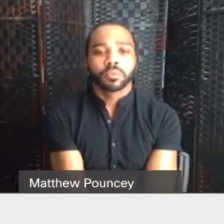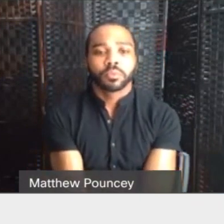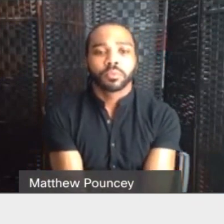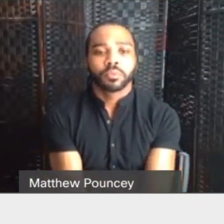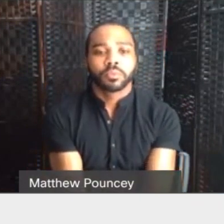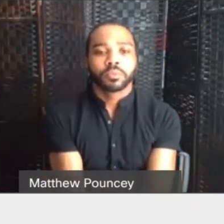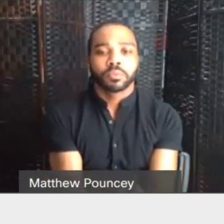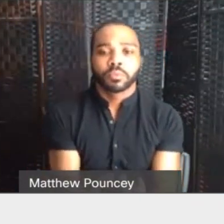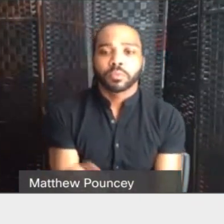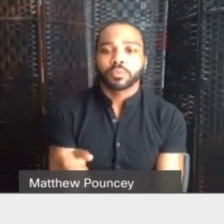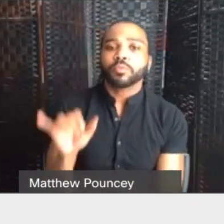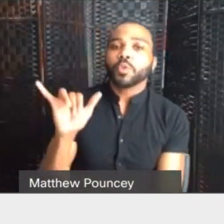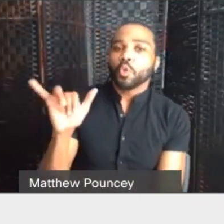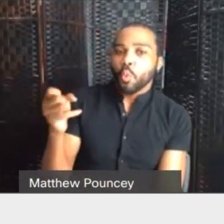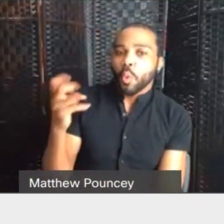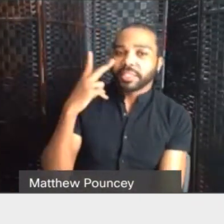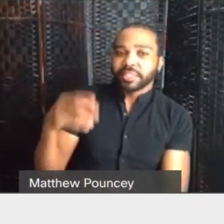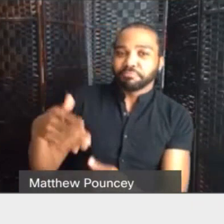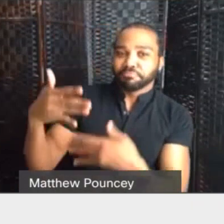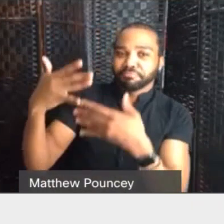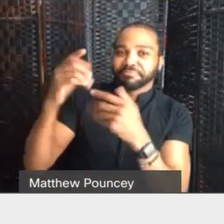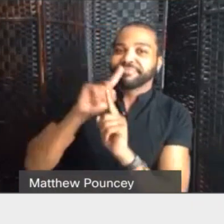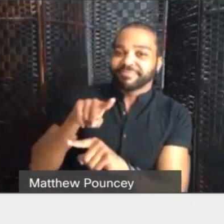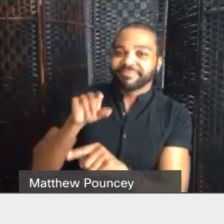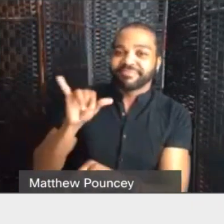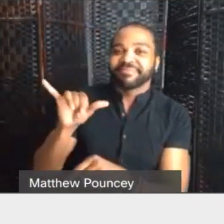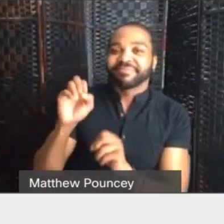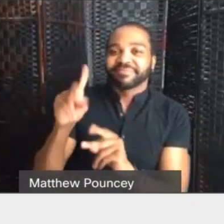Oh, I see that people have answered that question. Thank you.